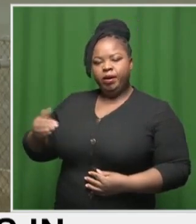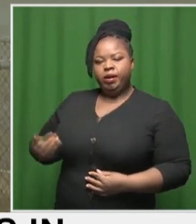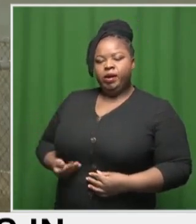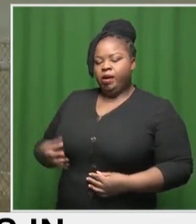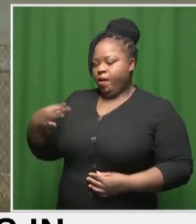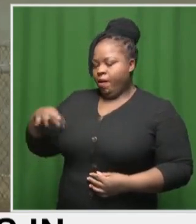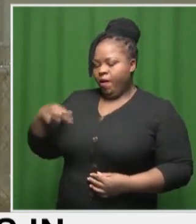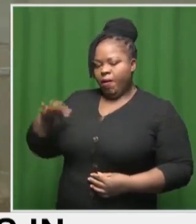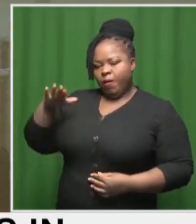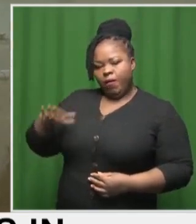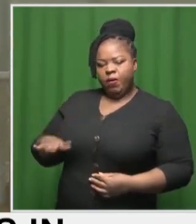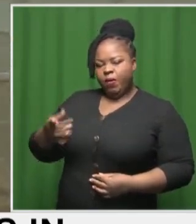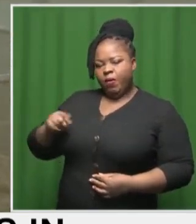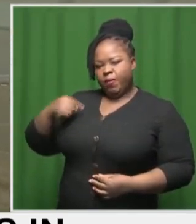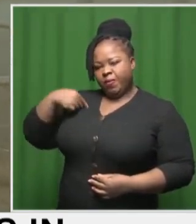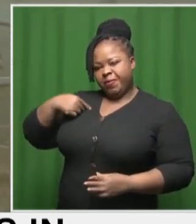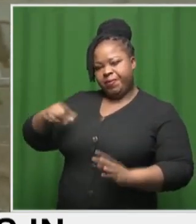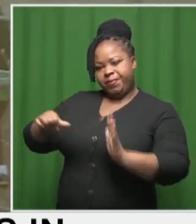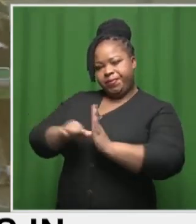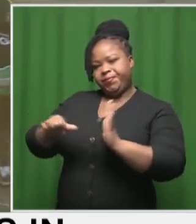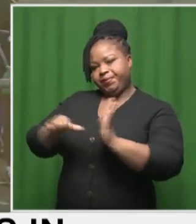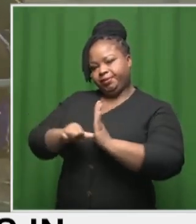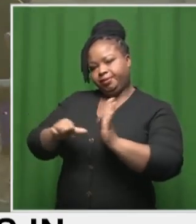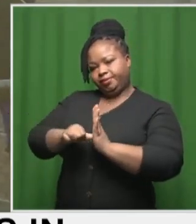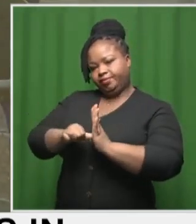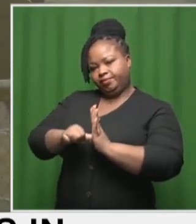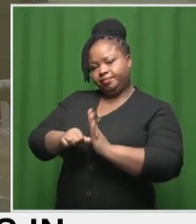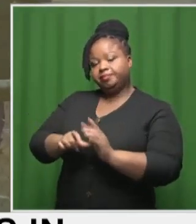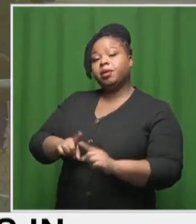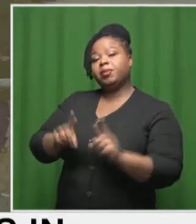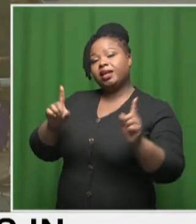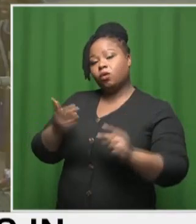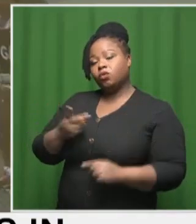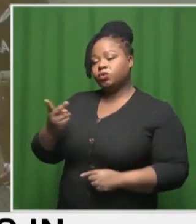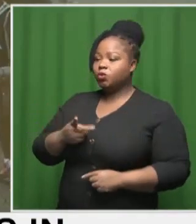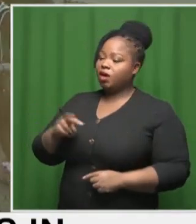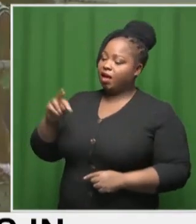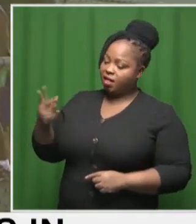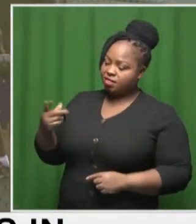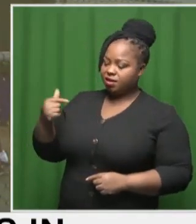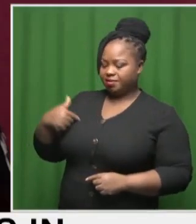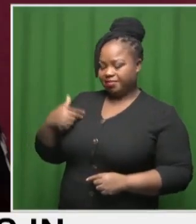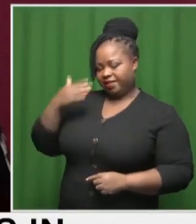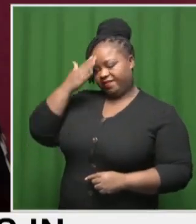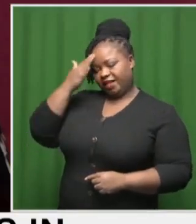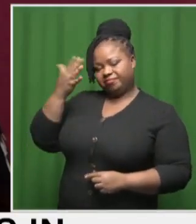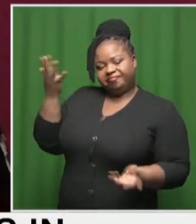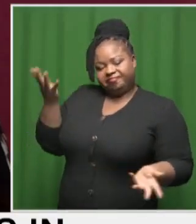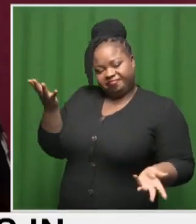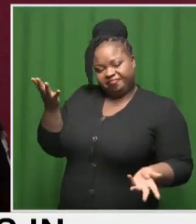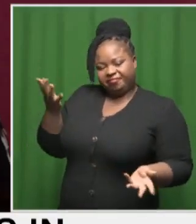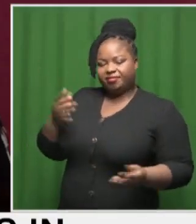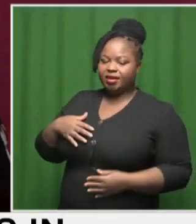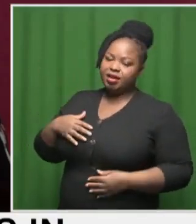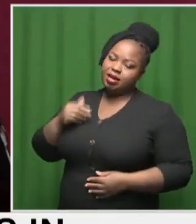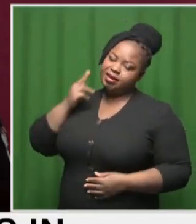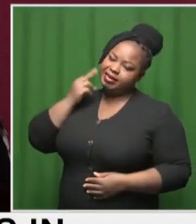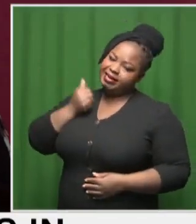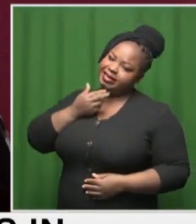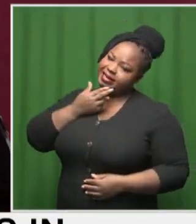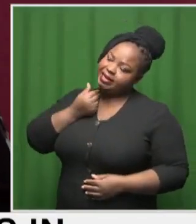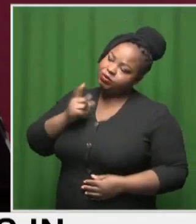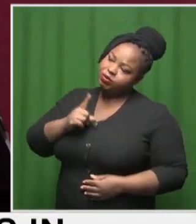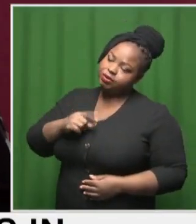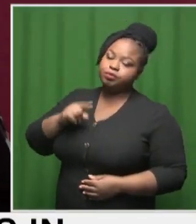girl child. For me, that's the most important thing. But the other thing that for me is very nice about it is that